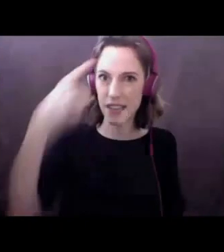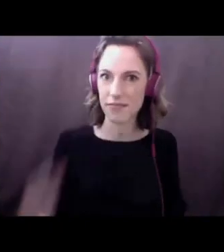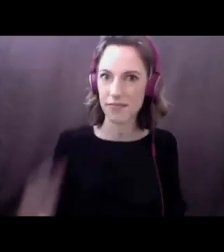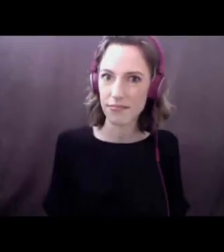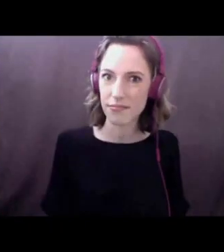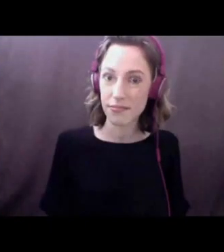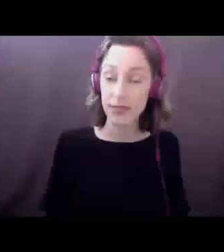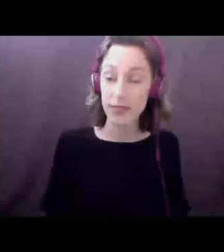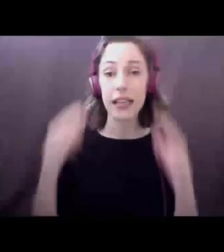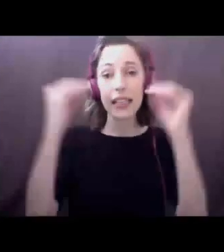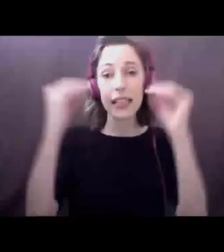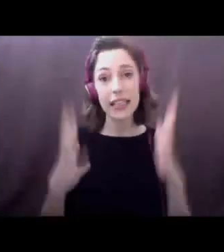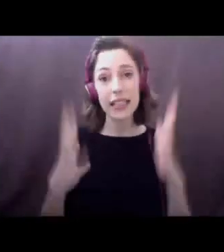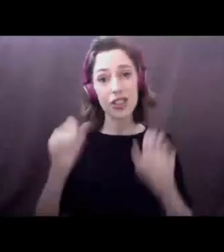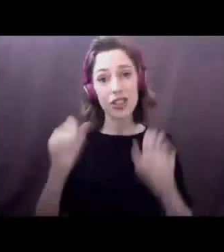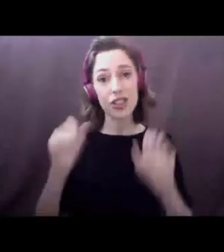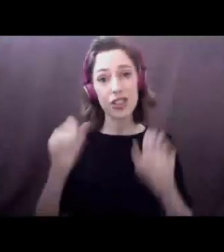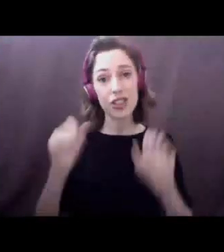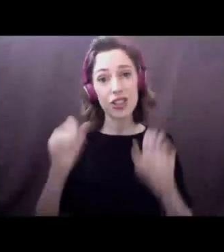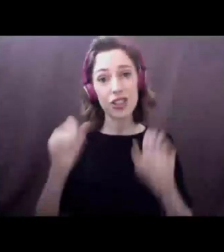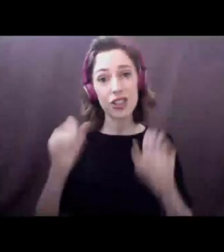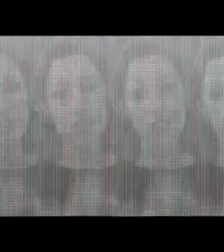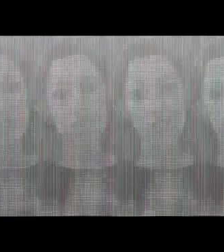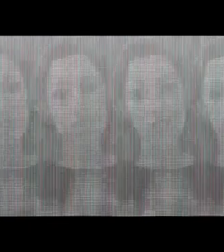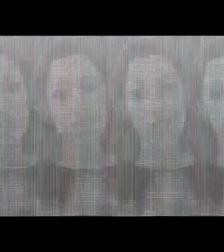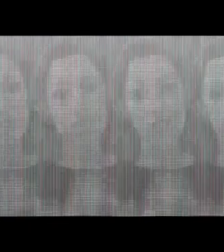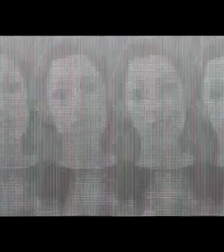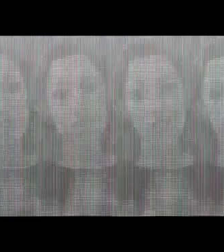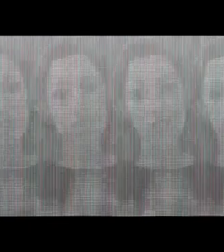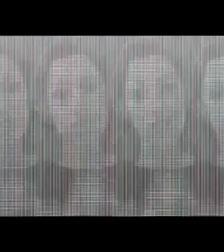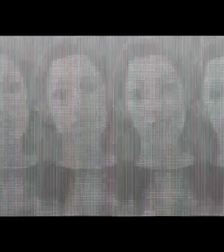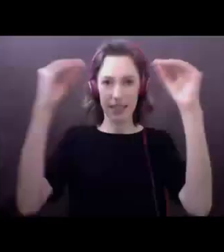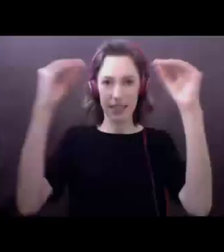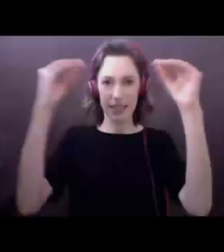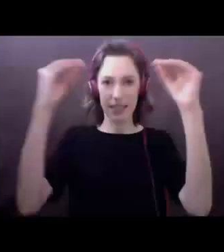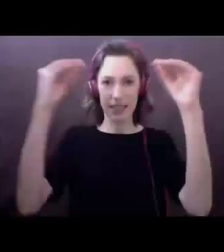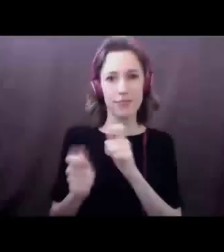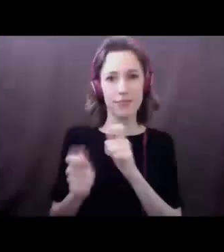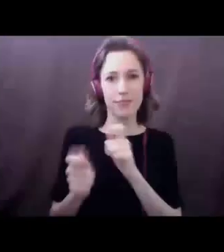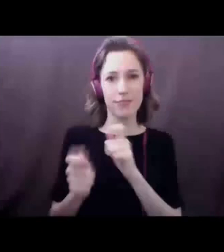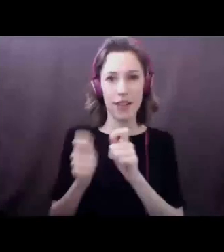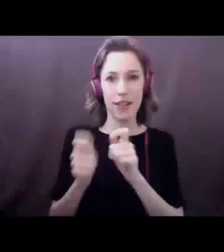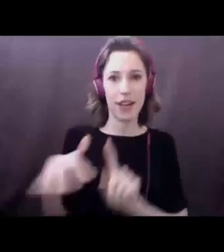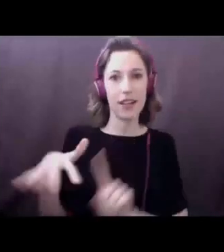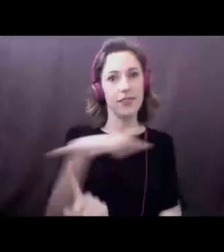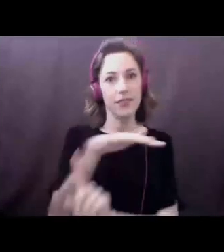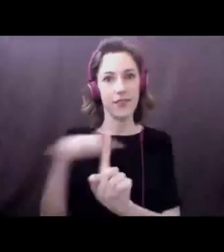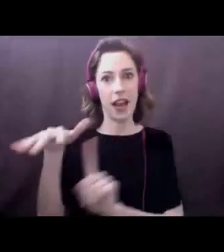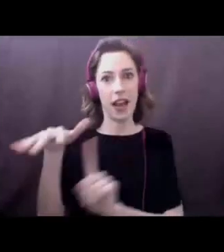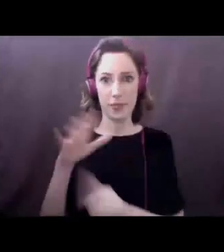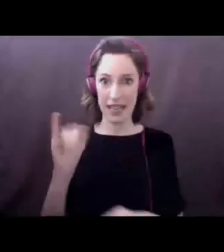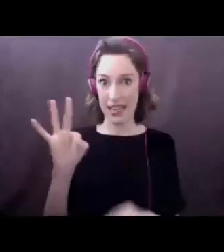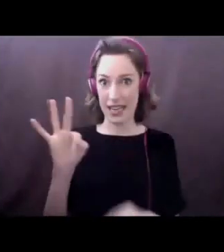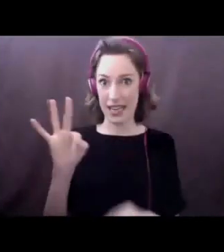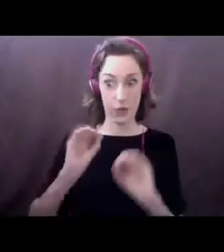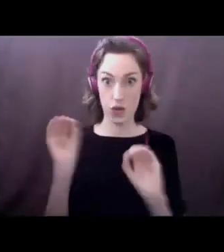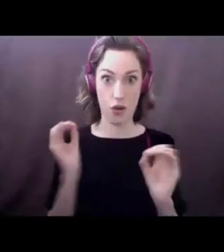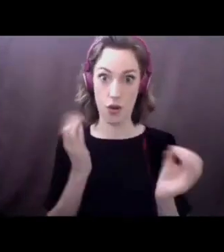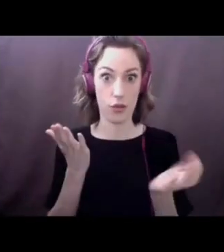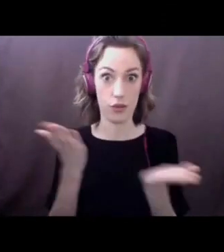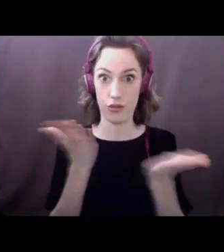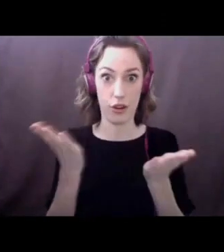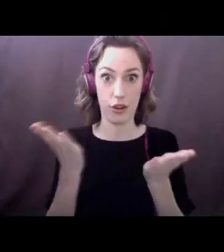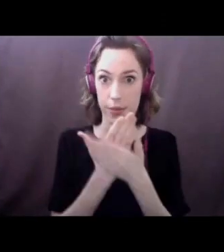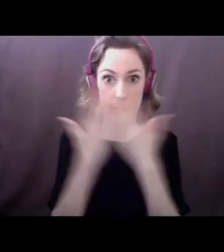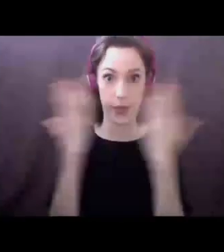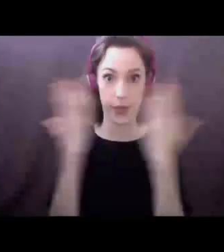hearing services. When it comes to evaluation and for looking for challenges or finding